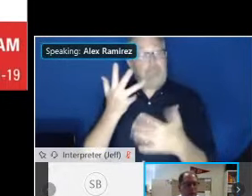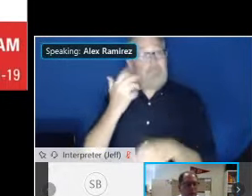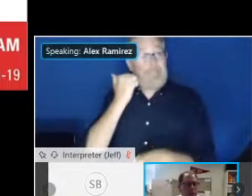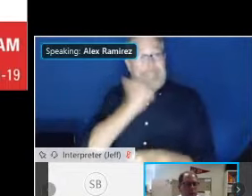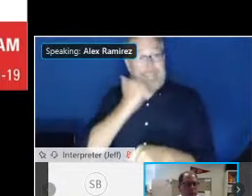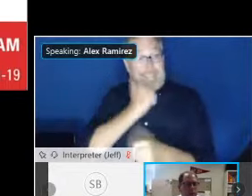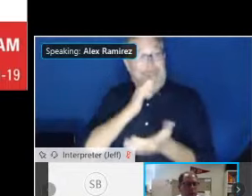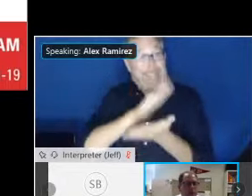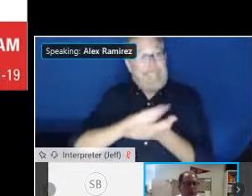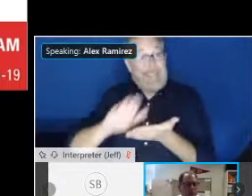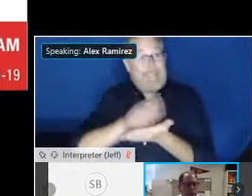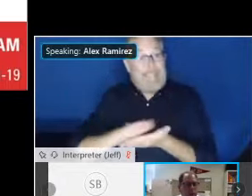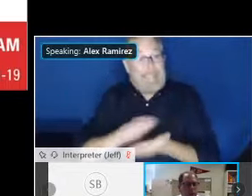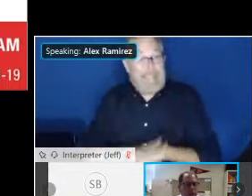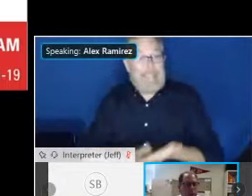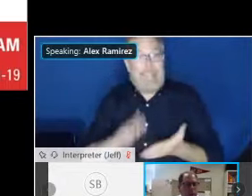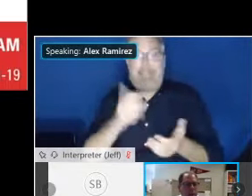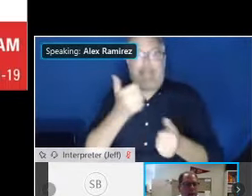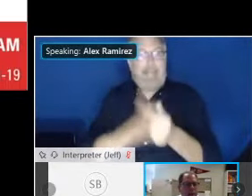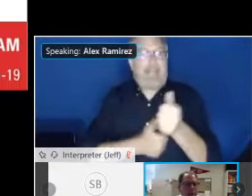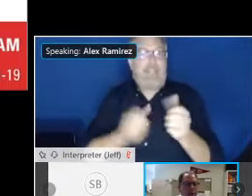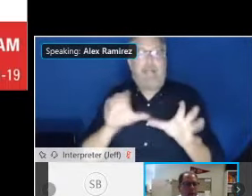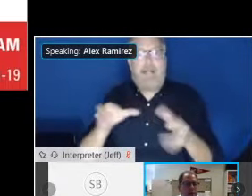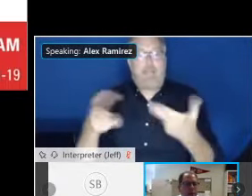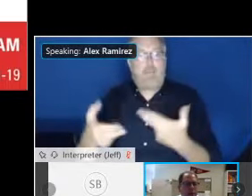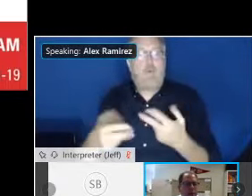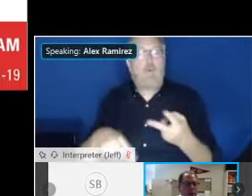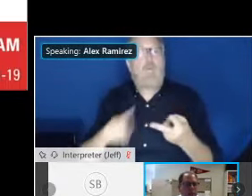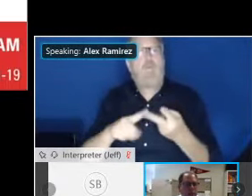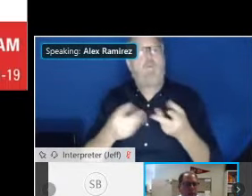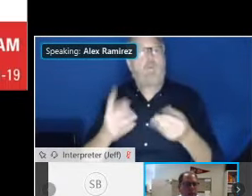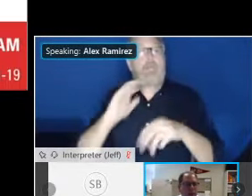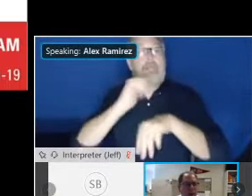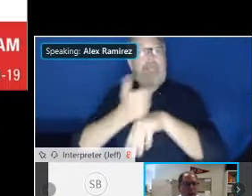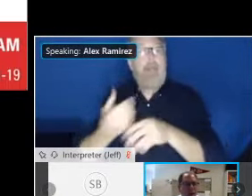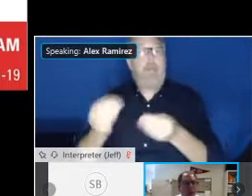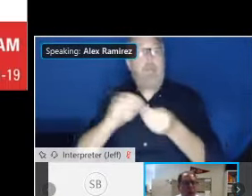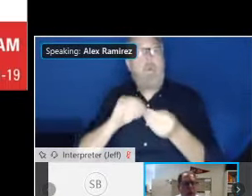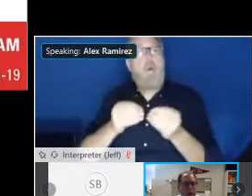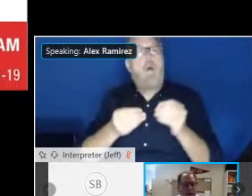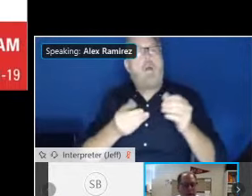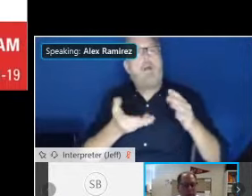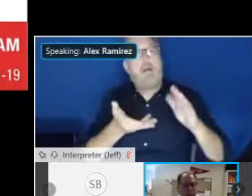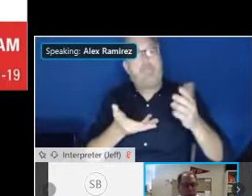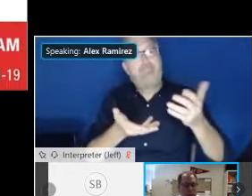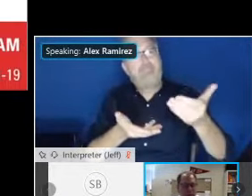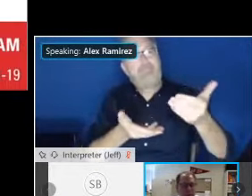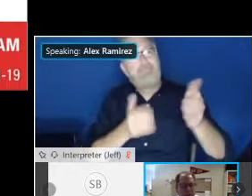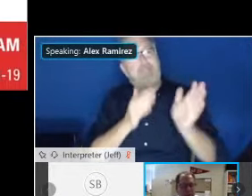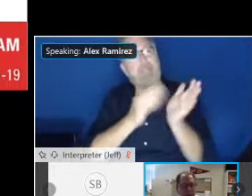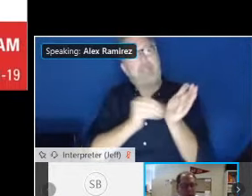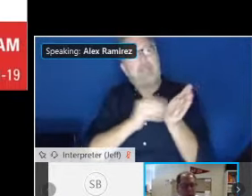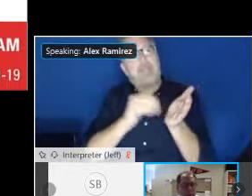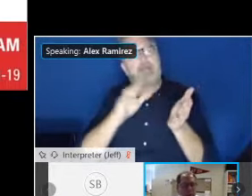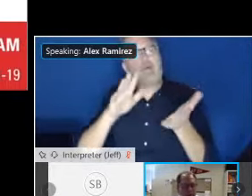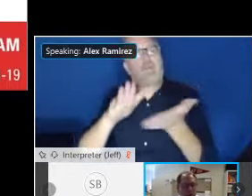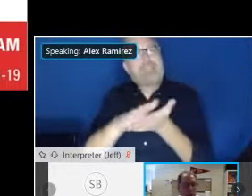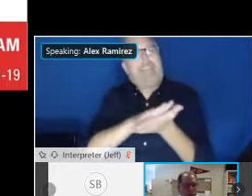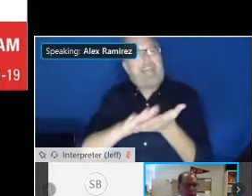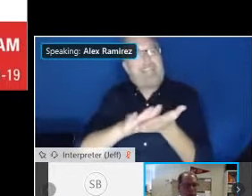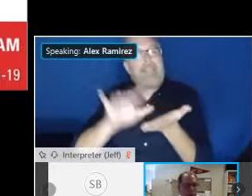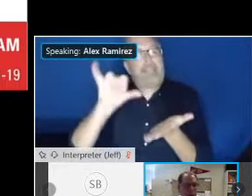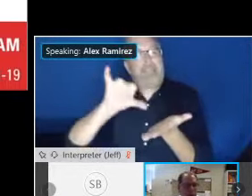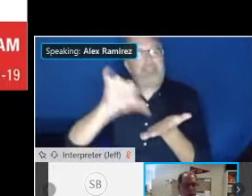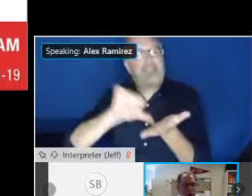of classrooms. We have extra hand sanitizing stations throughout campus, and we promote that physical distancing, which